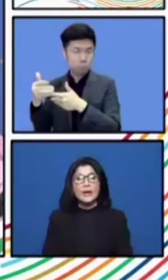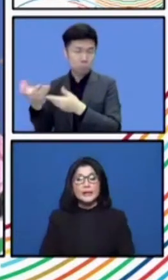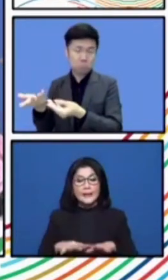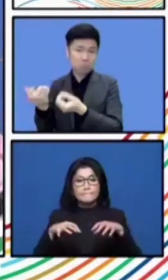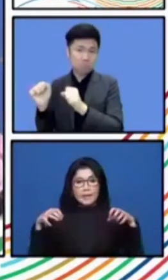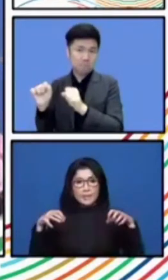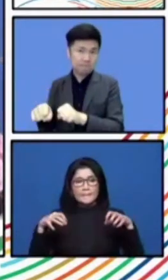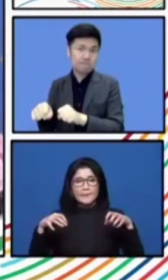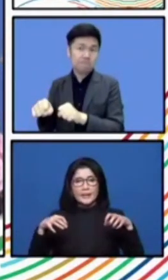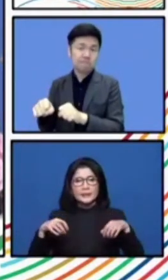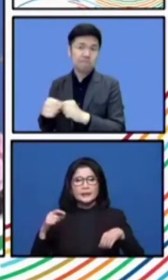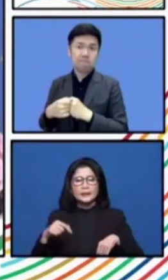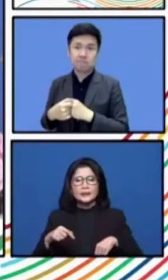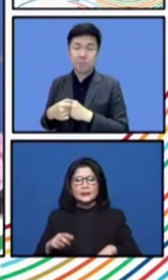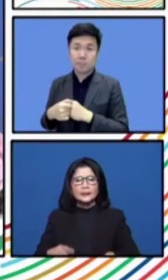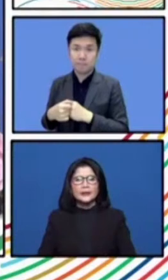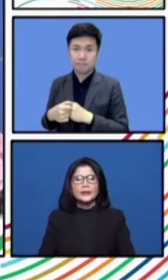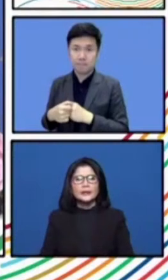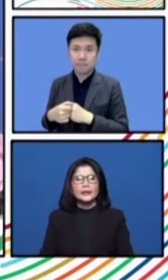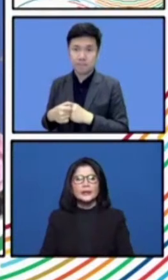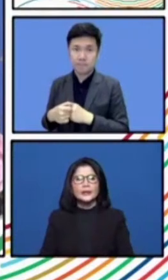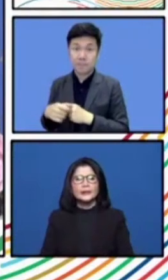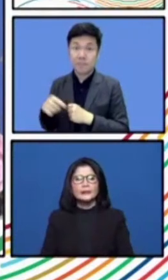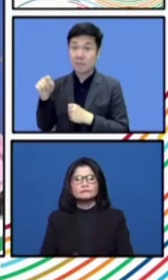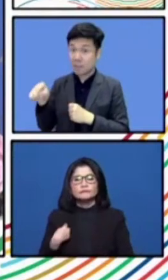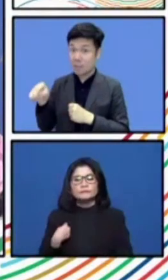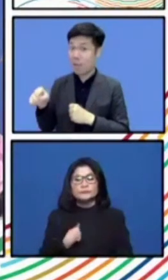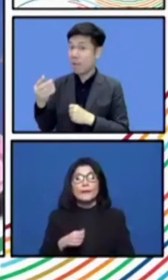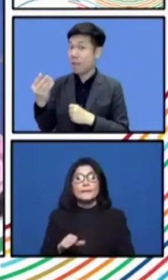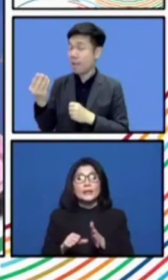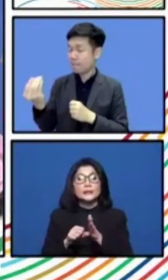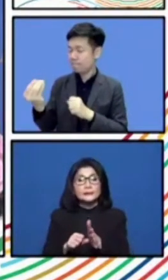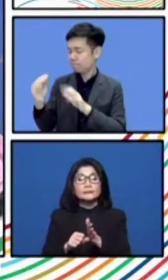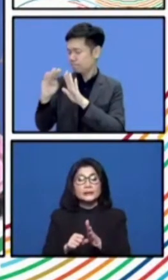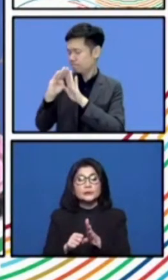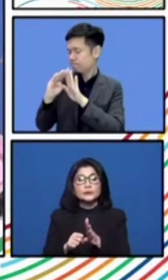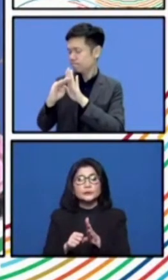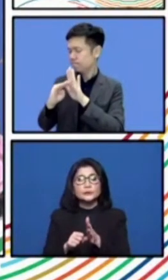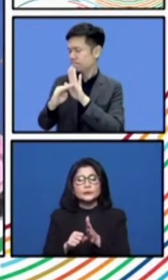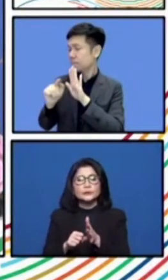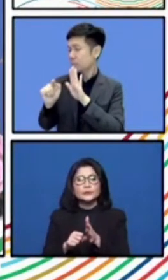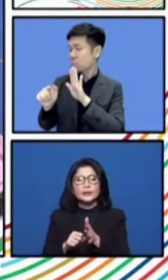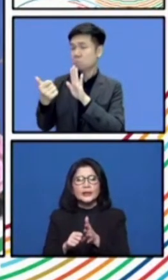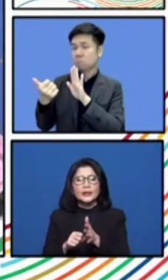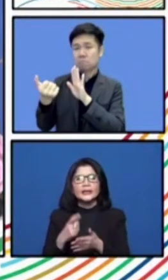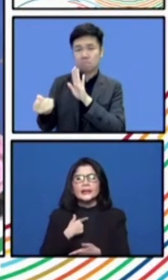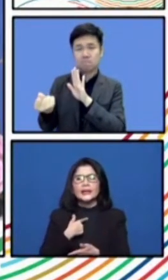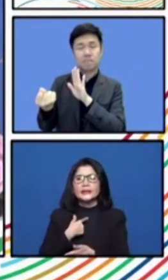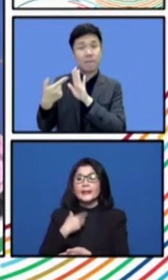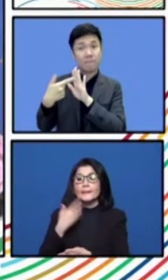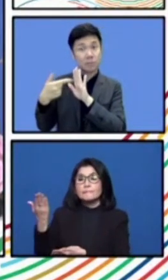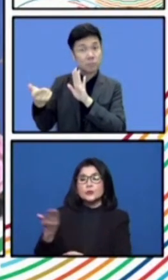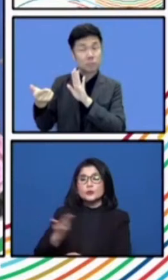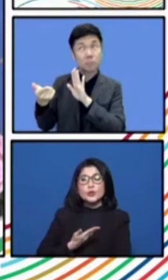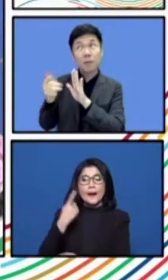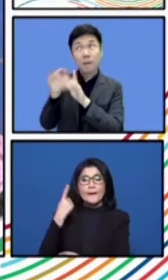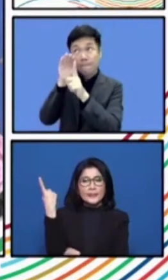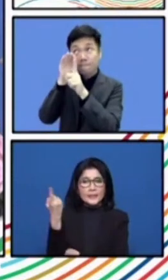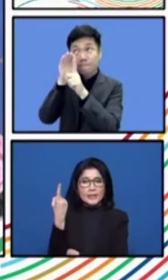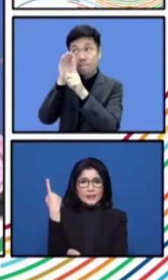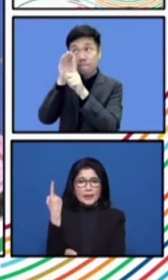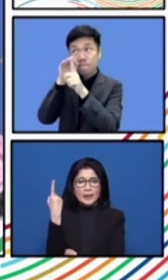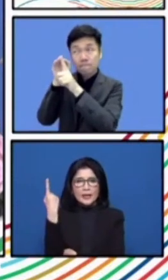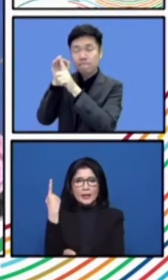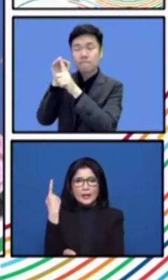empowered by the legal mandate to invite governments Civil